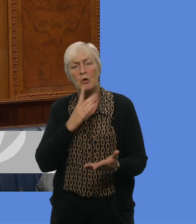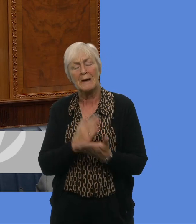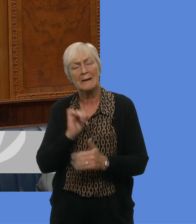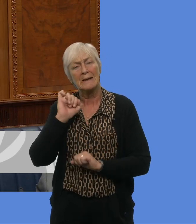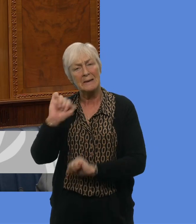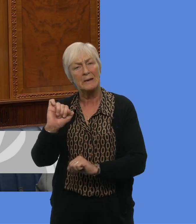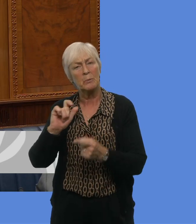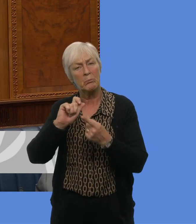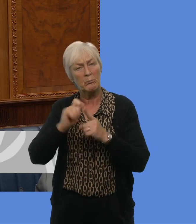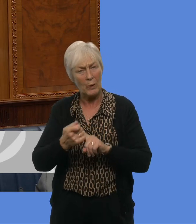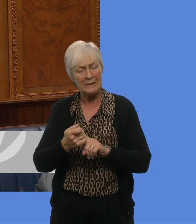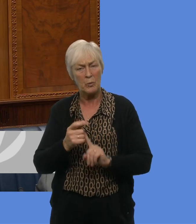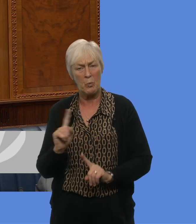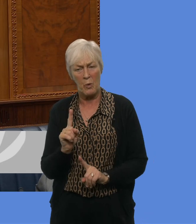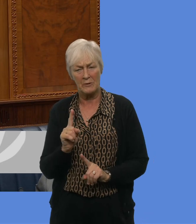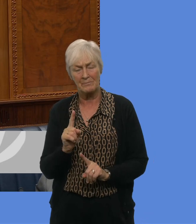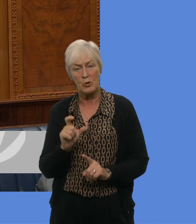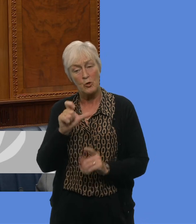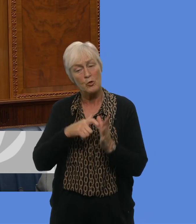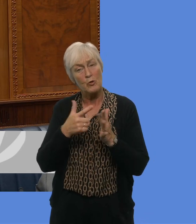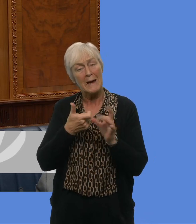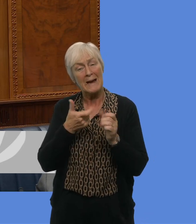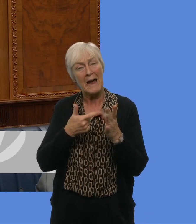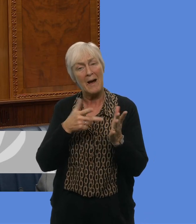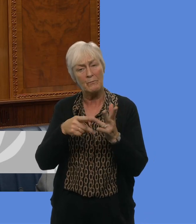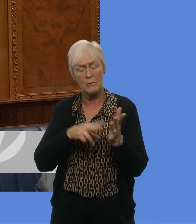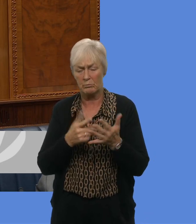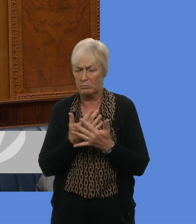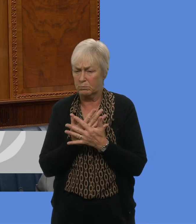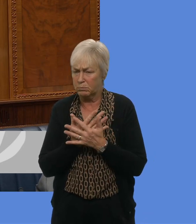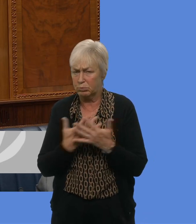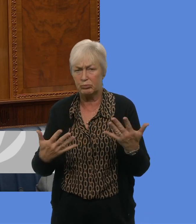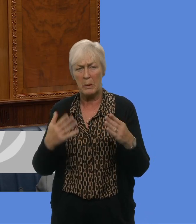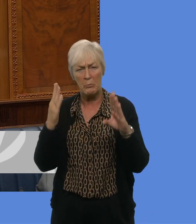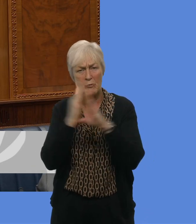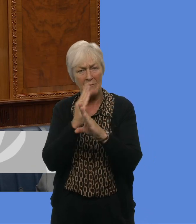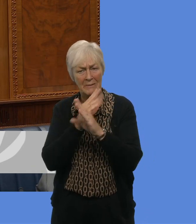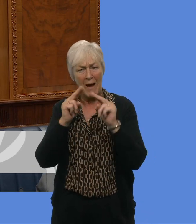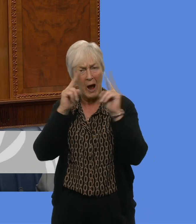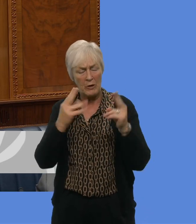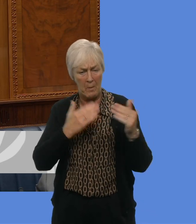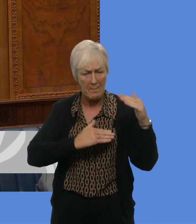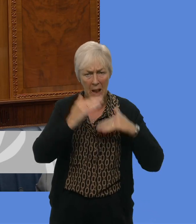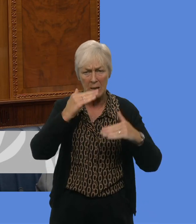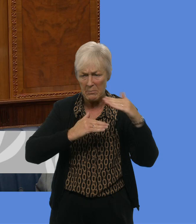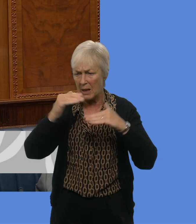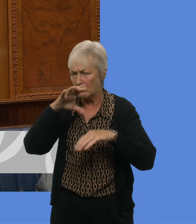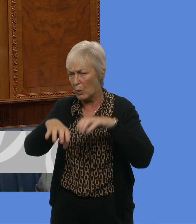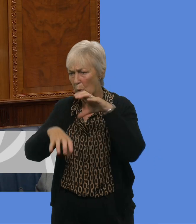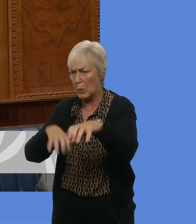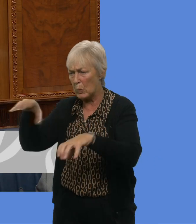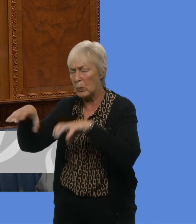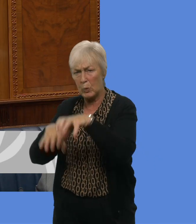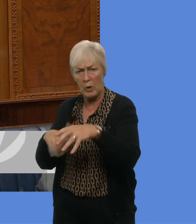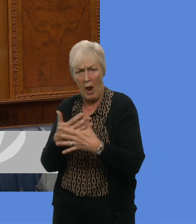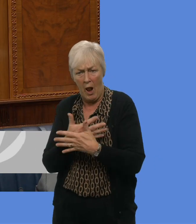making, Minister, is in central Craigavon, there's an awful lot of private houses now being built, and there's a real concern